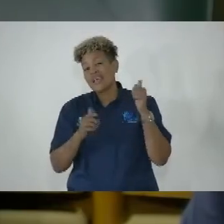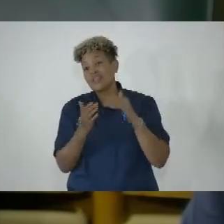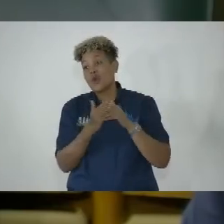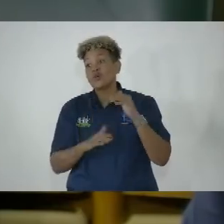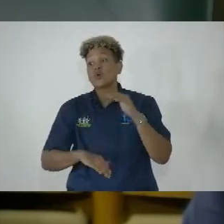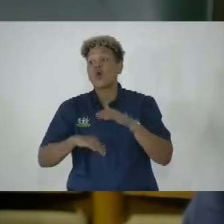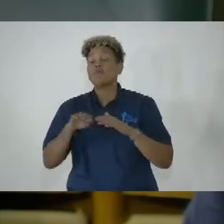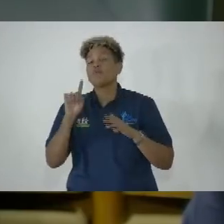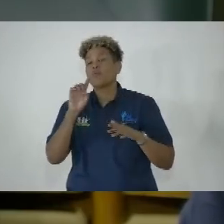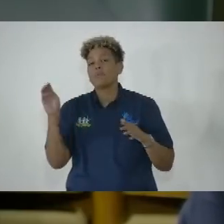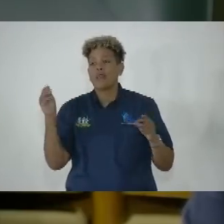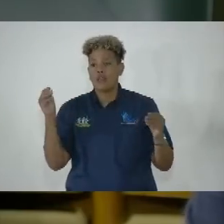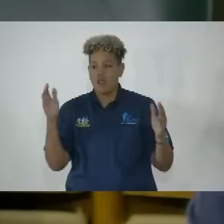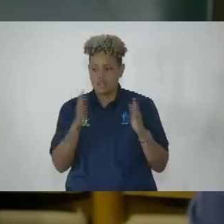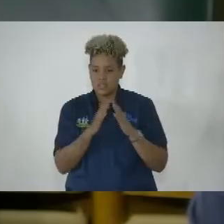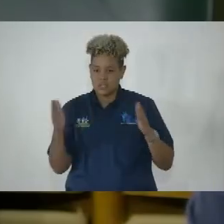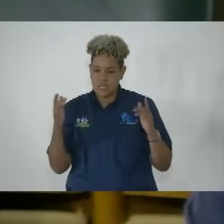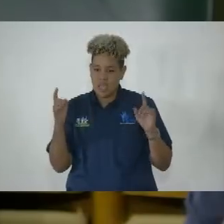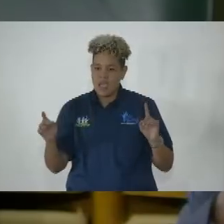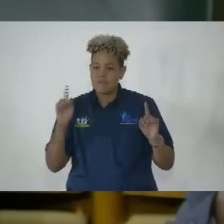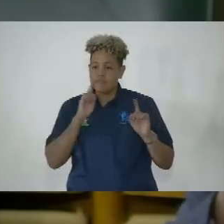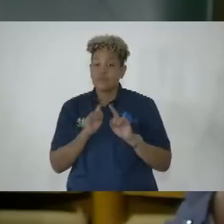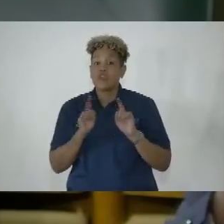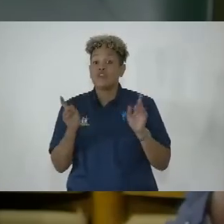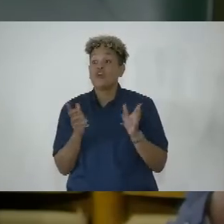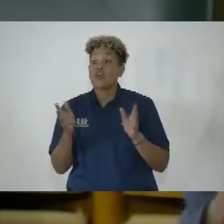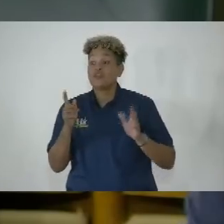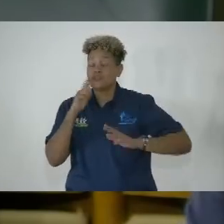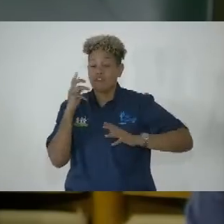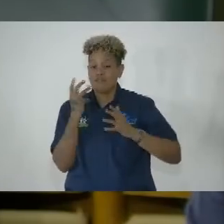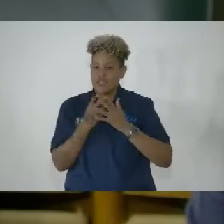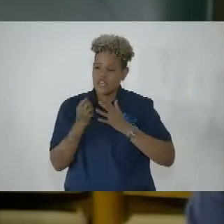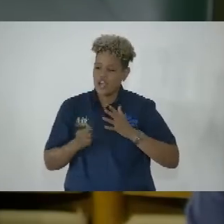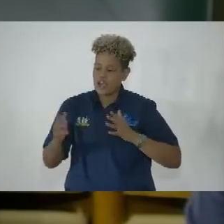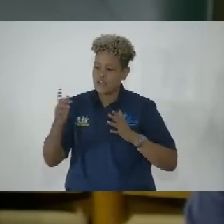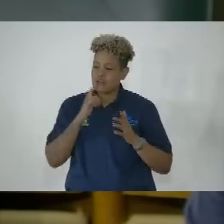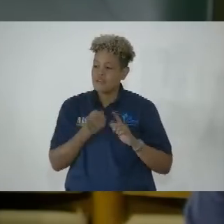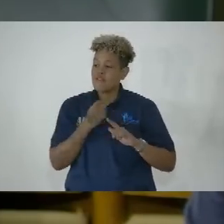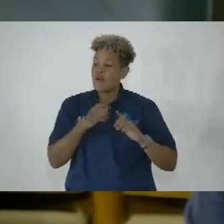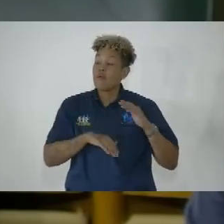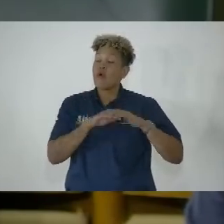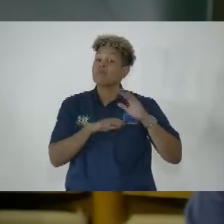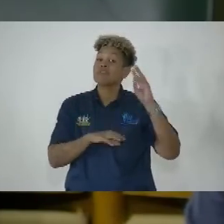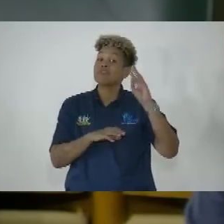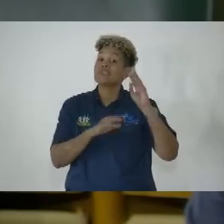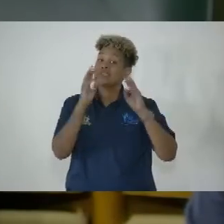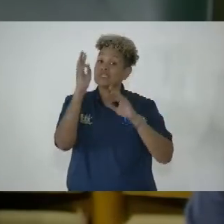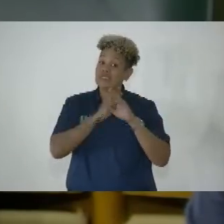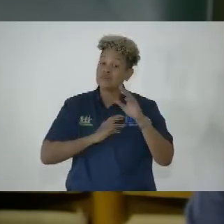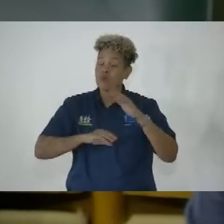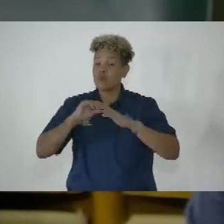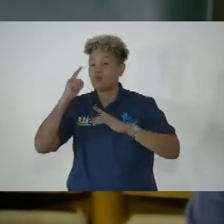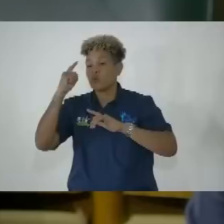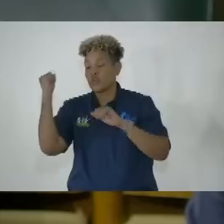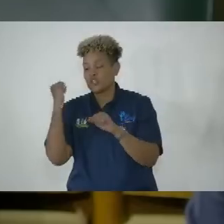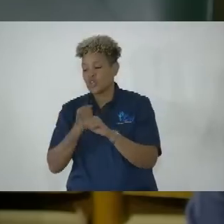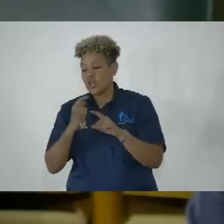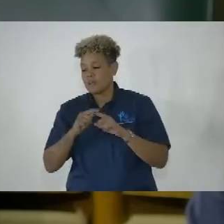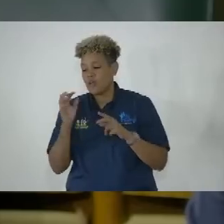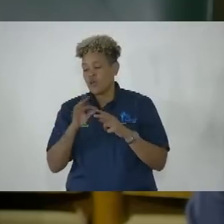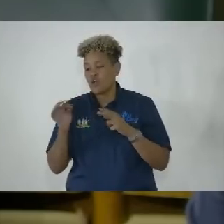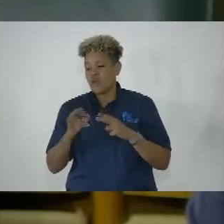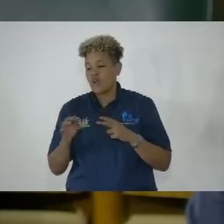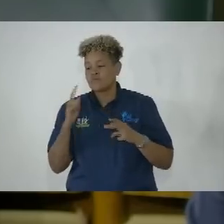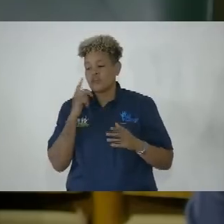to $1 million. And the alternative of incarceration, of course, moves from up to 6 months to up to 1 year. And the option